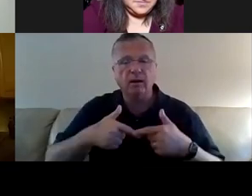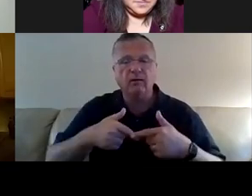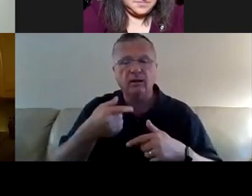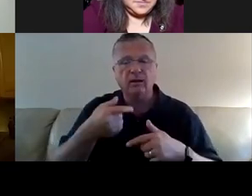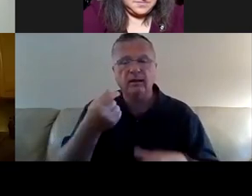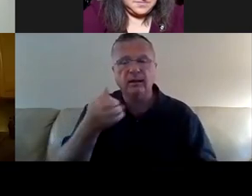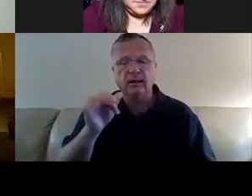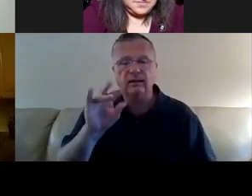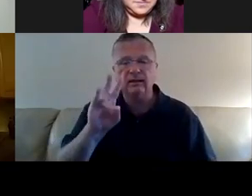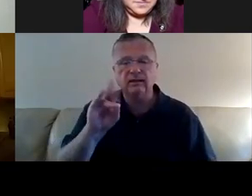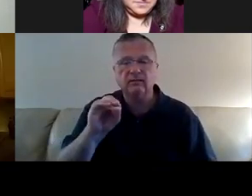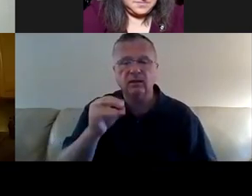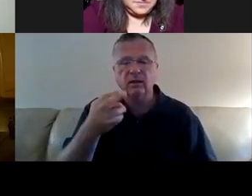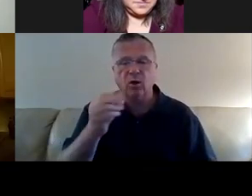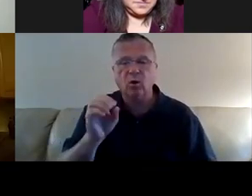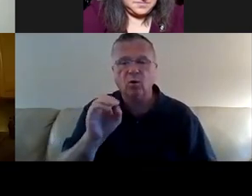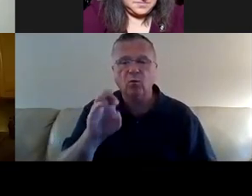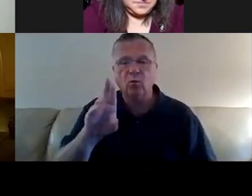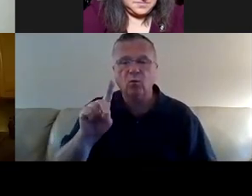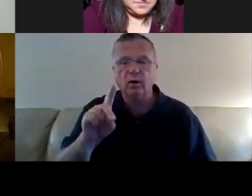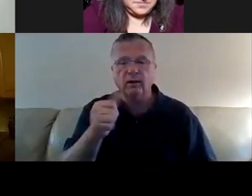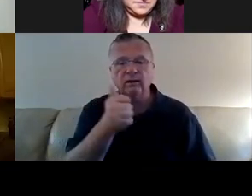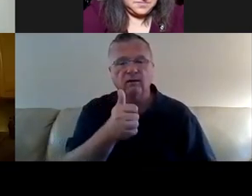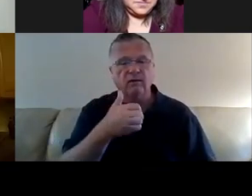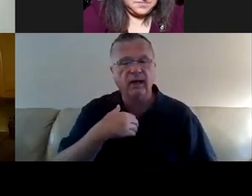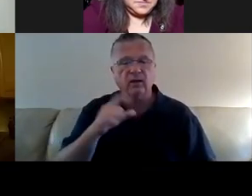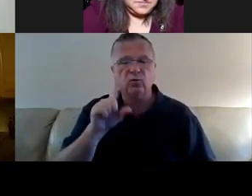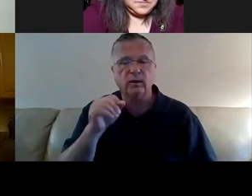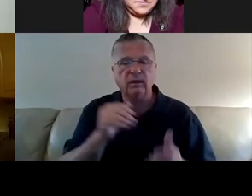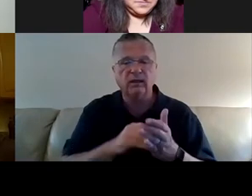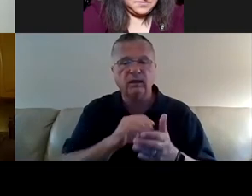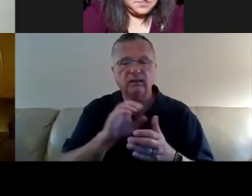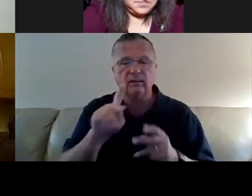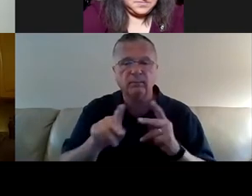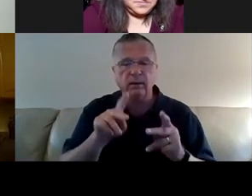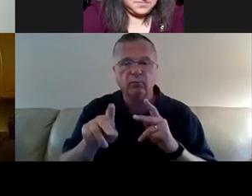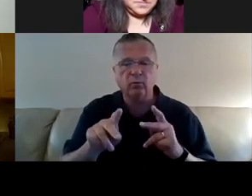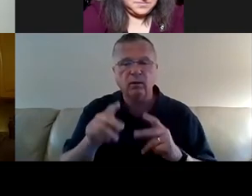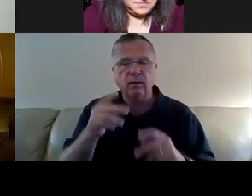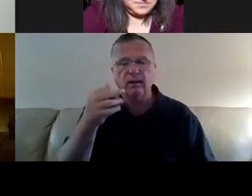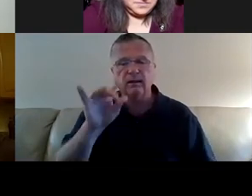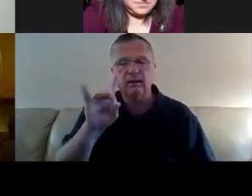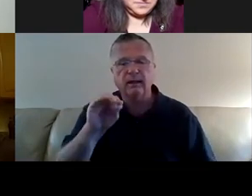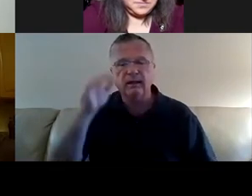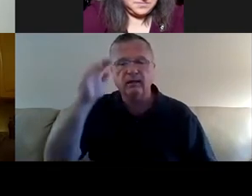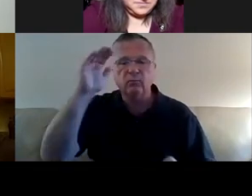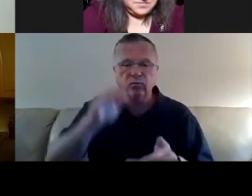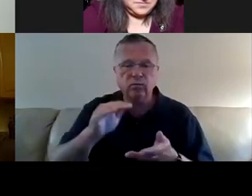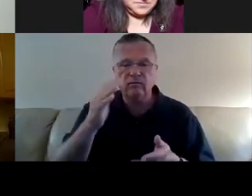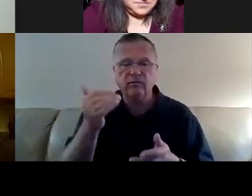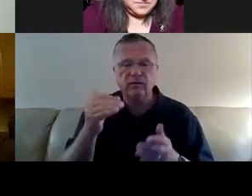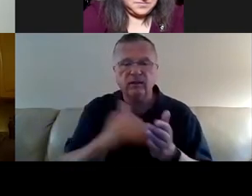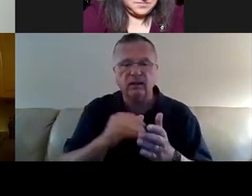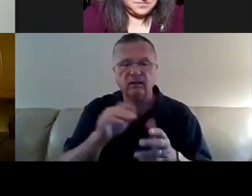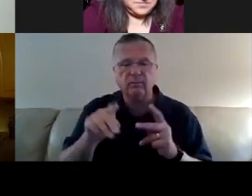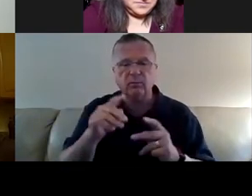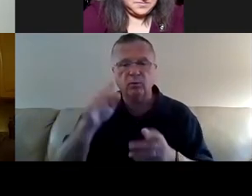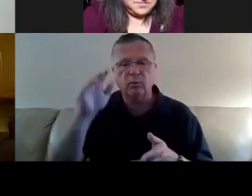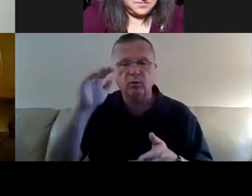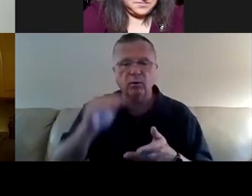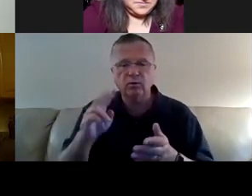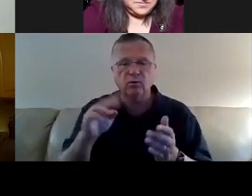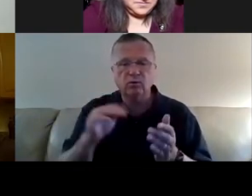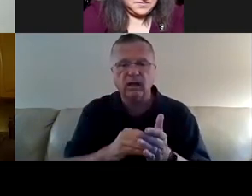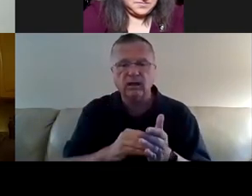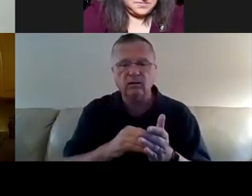had 20,000 people. By 1980, it had 15,000 people. By 2000, it had